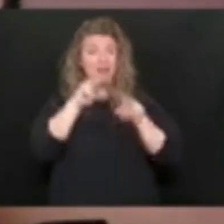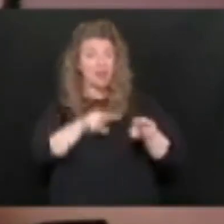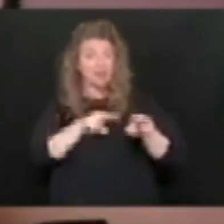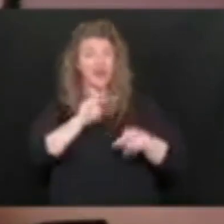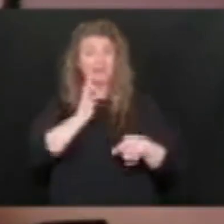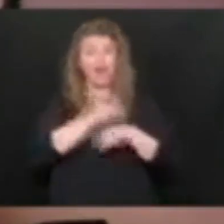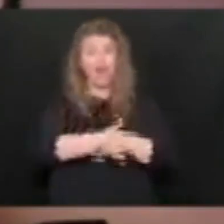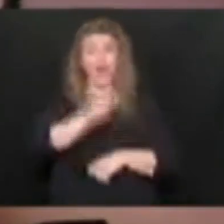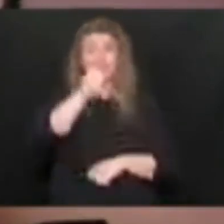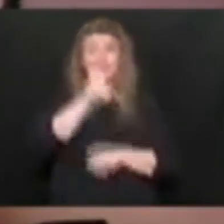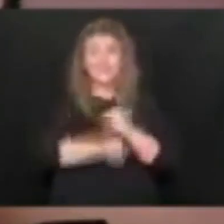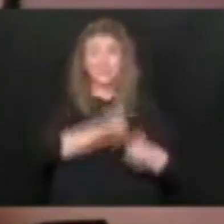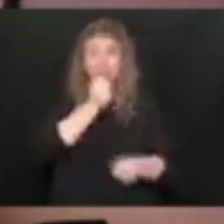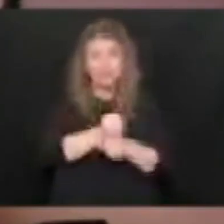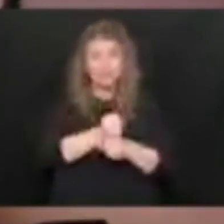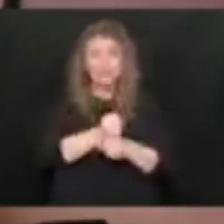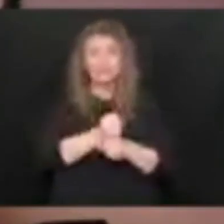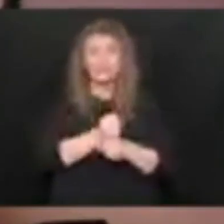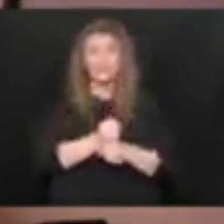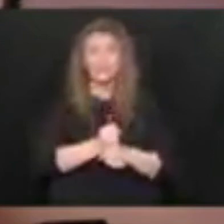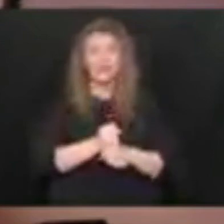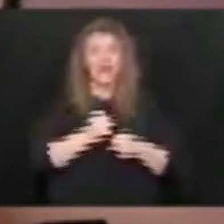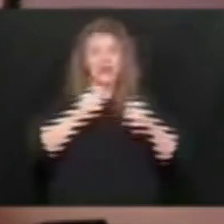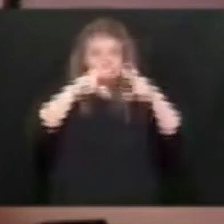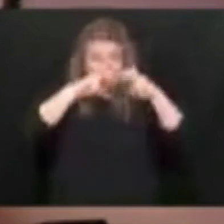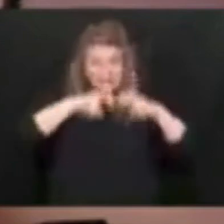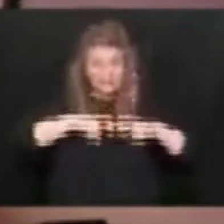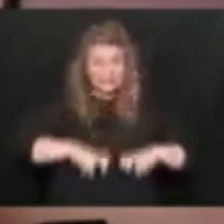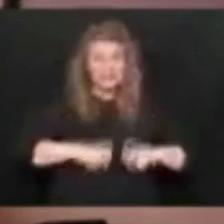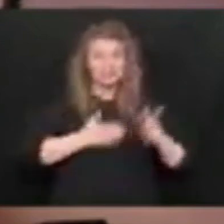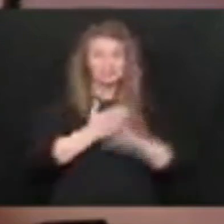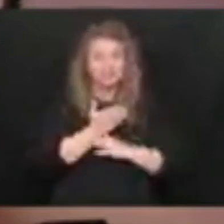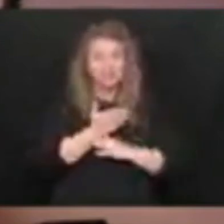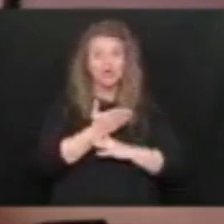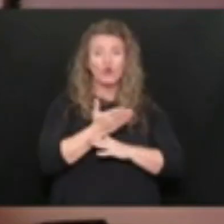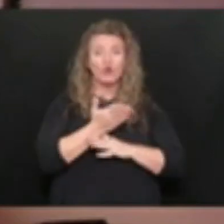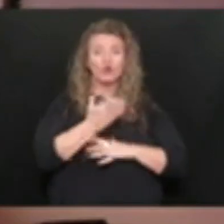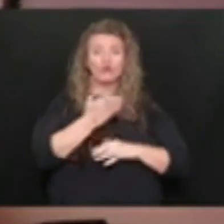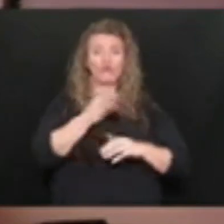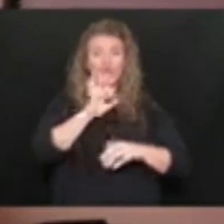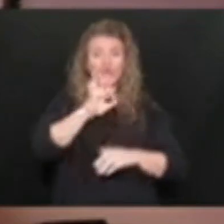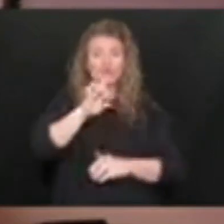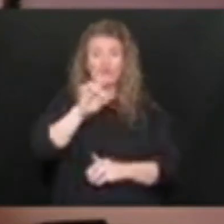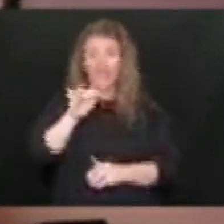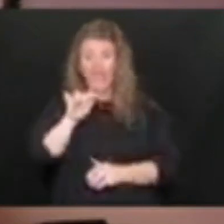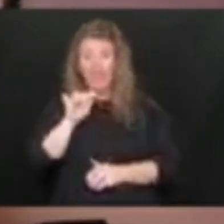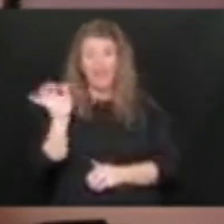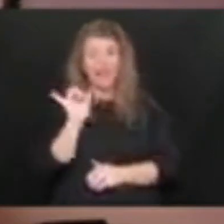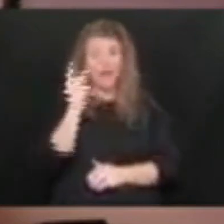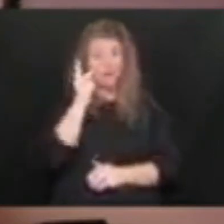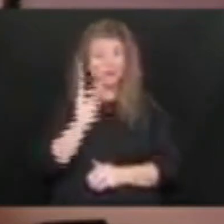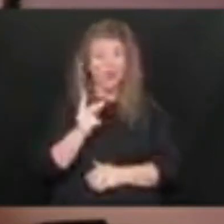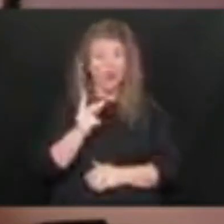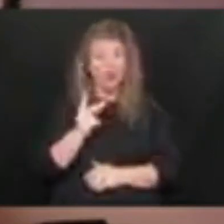have undergone absolute scrutiny at the Food and Drug Administration, as we saw